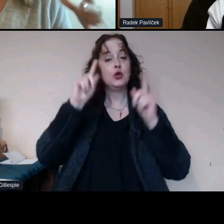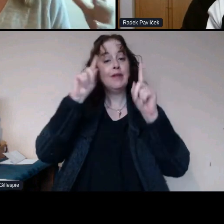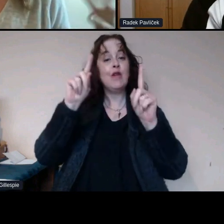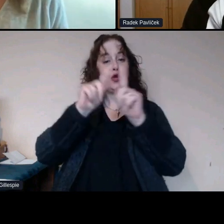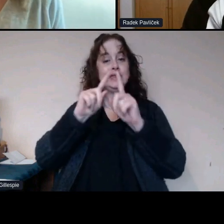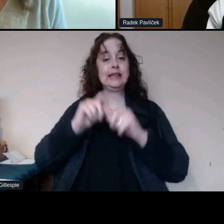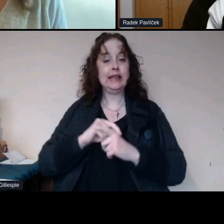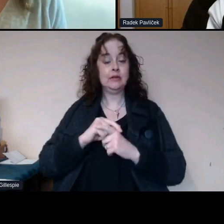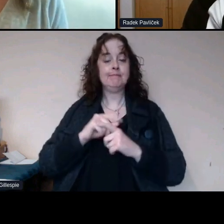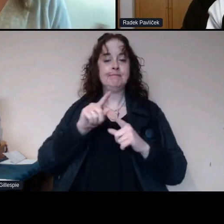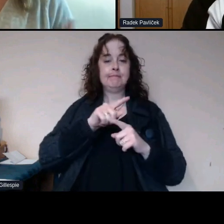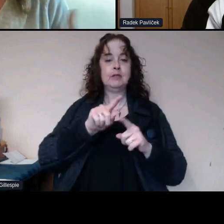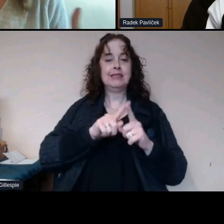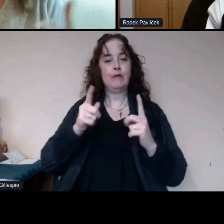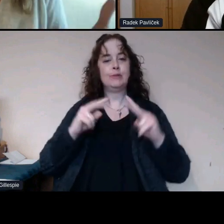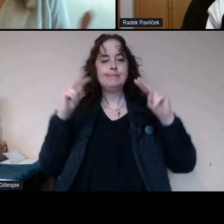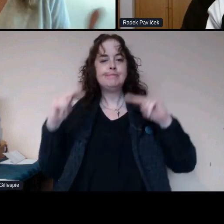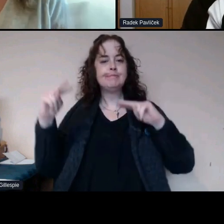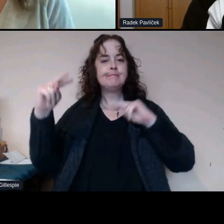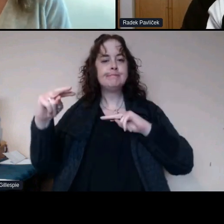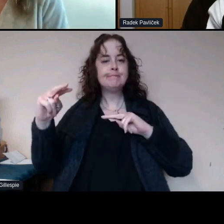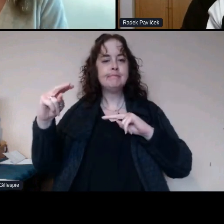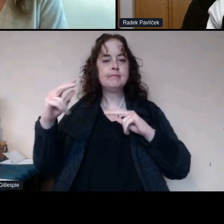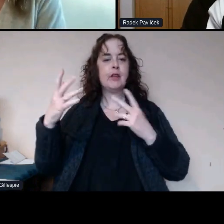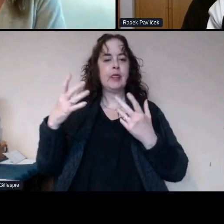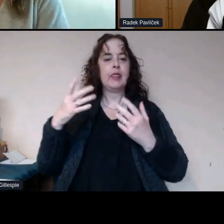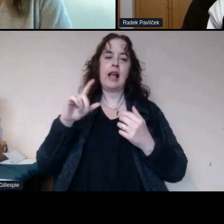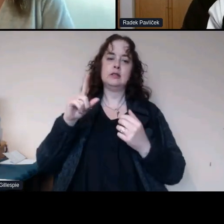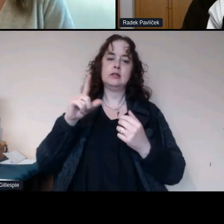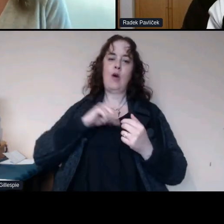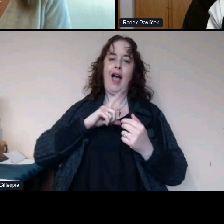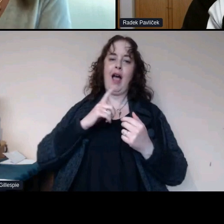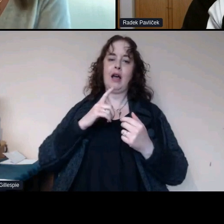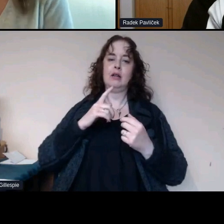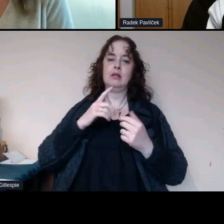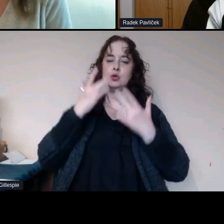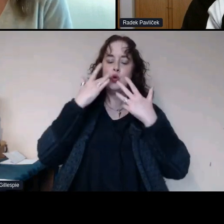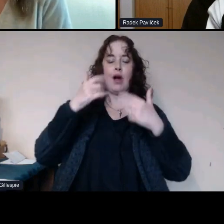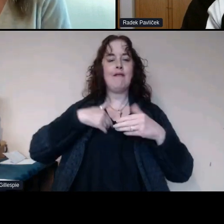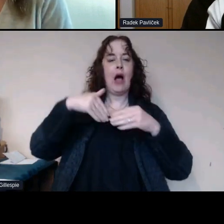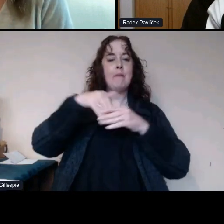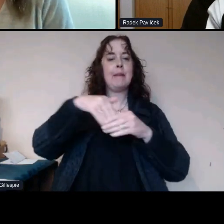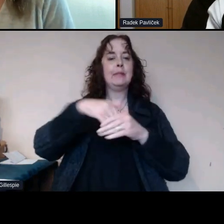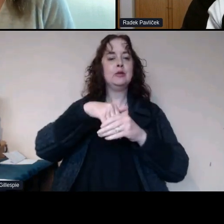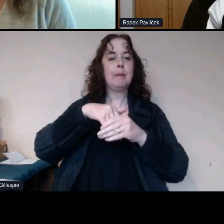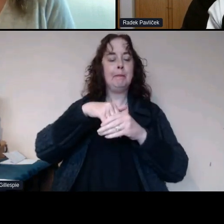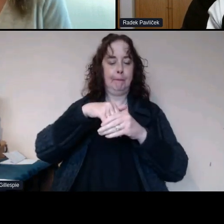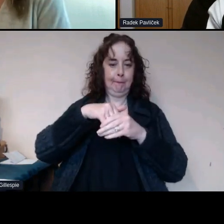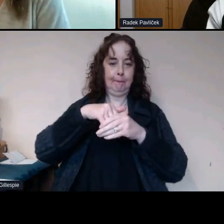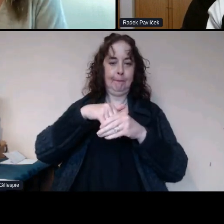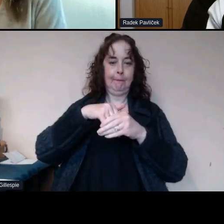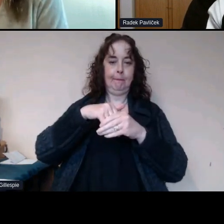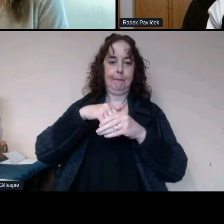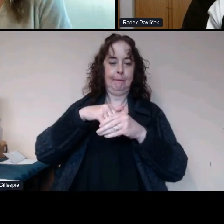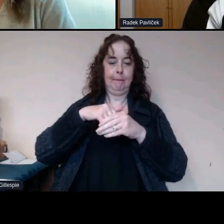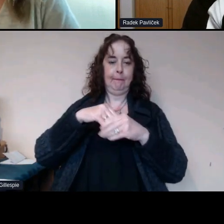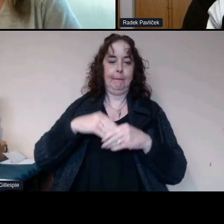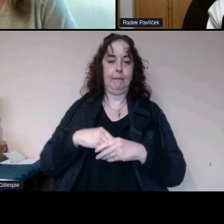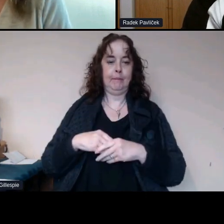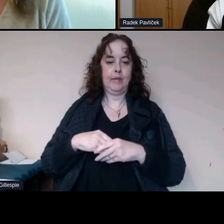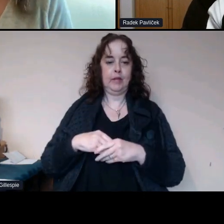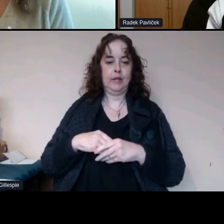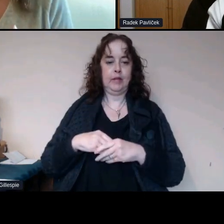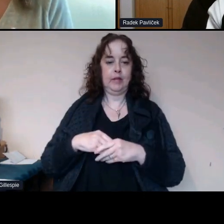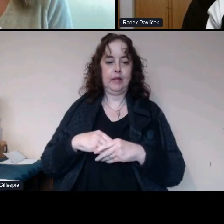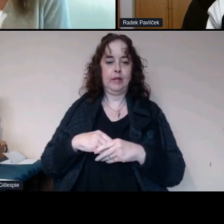different sectors also, which is also kind of reflecting how our membership look, or at least a little bit of how our membership looks. So,